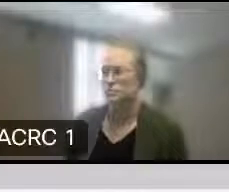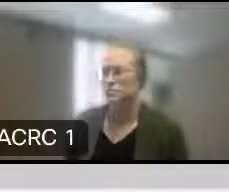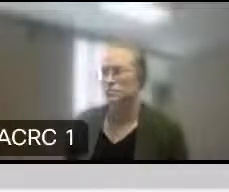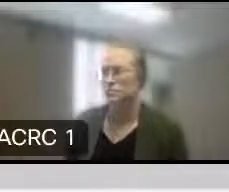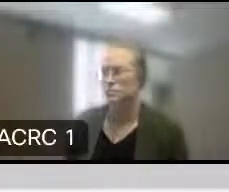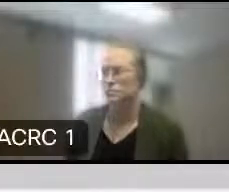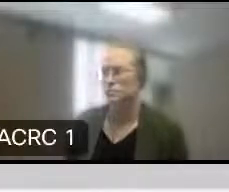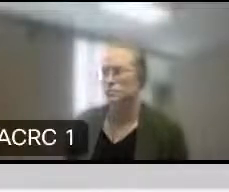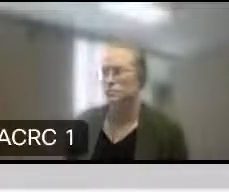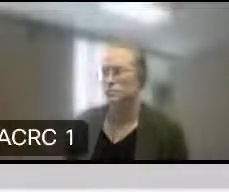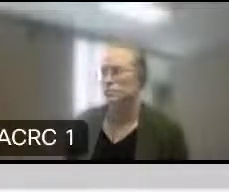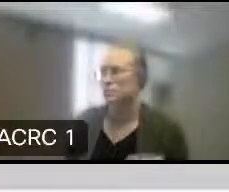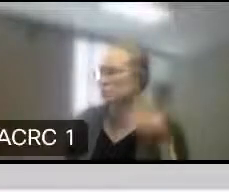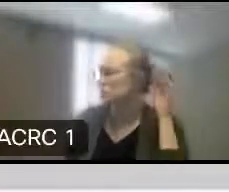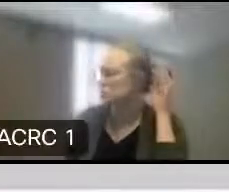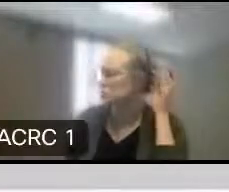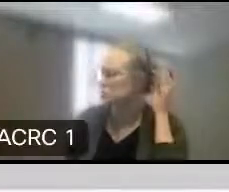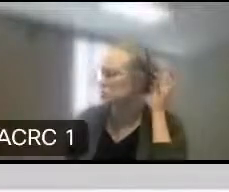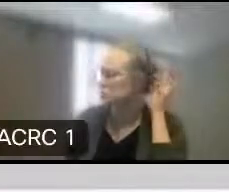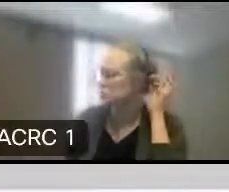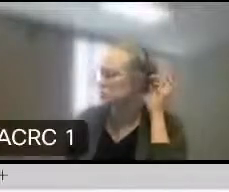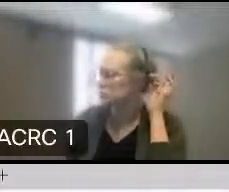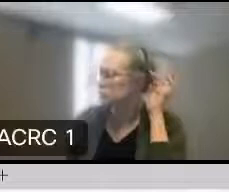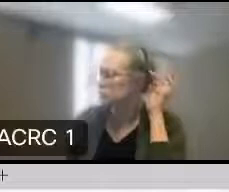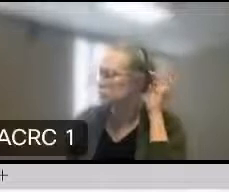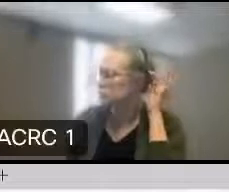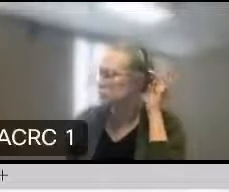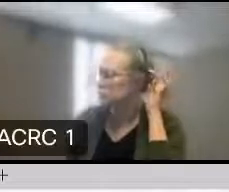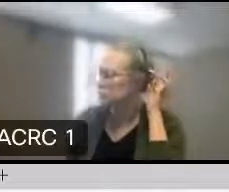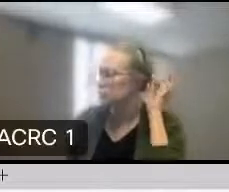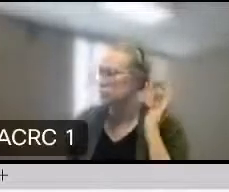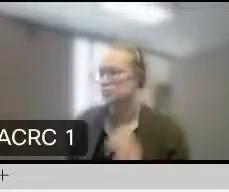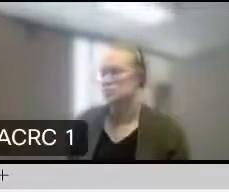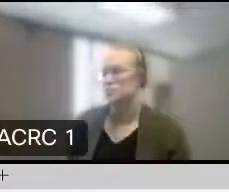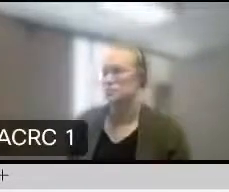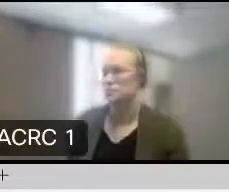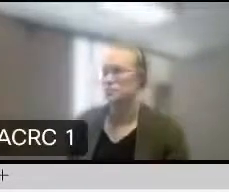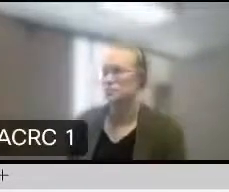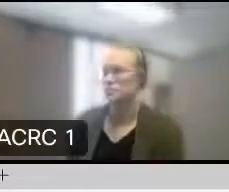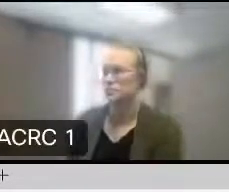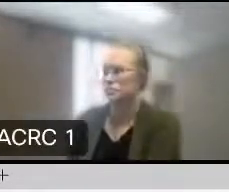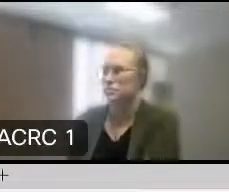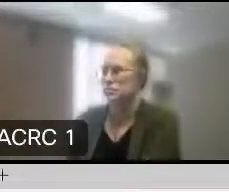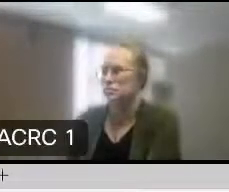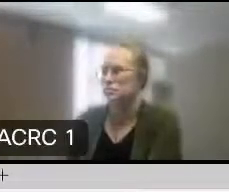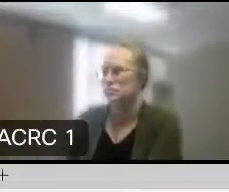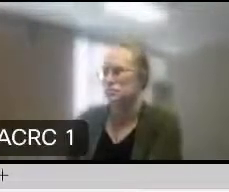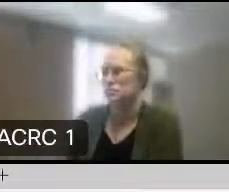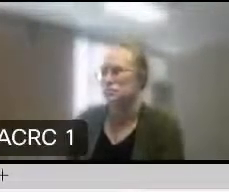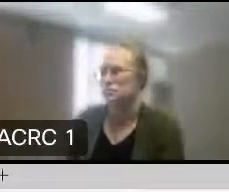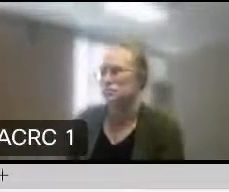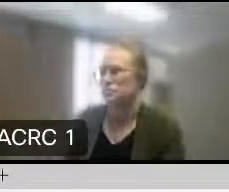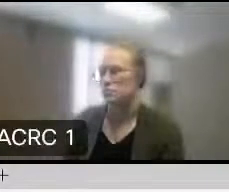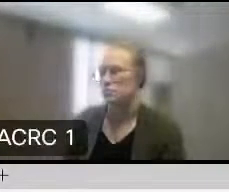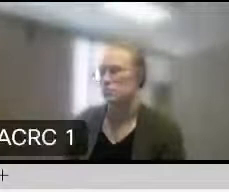program that describes the letter that describes it. And then it has the enclosure B, which is the list of the individuals